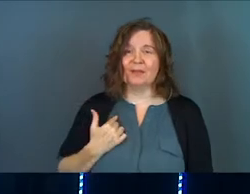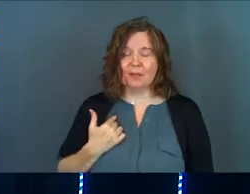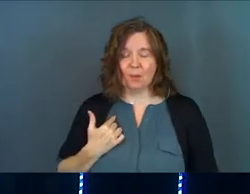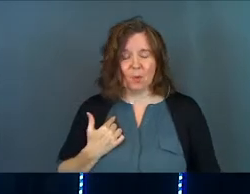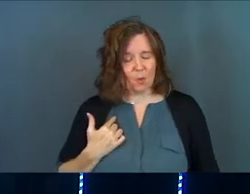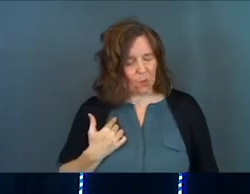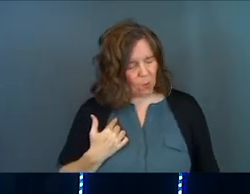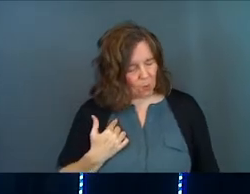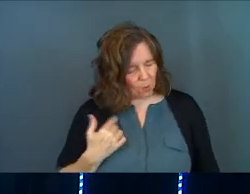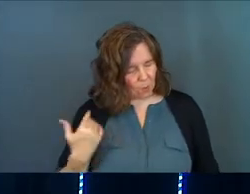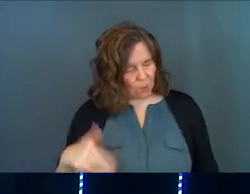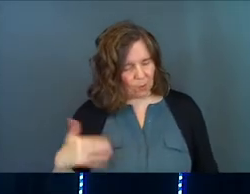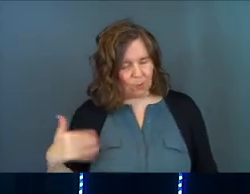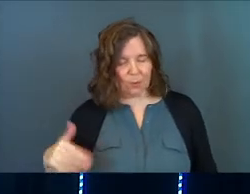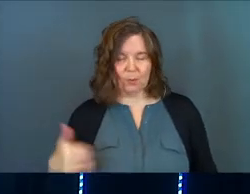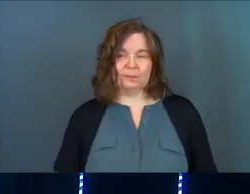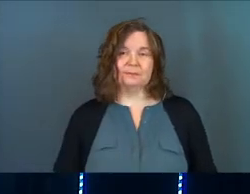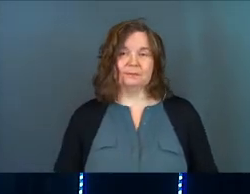Whoo!